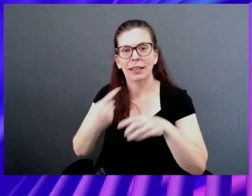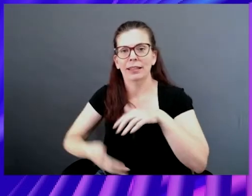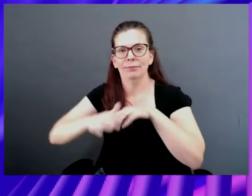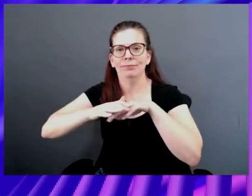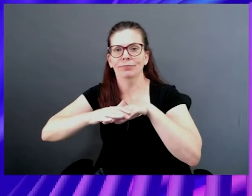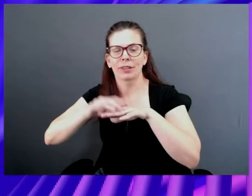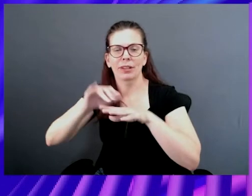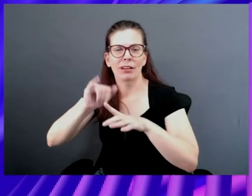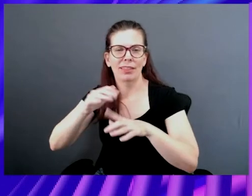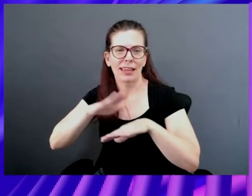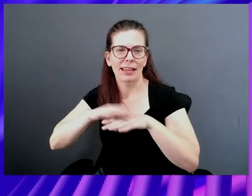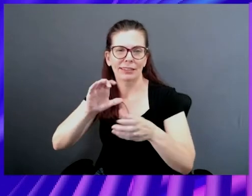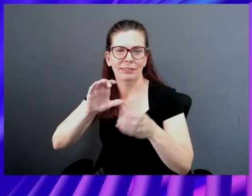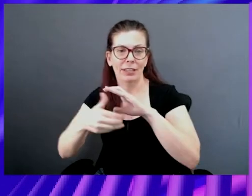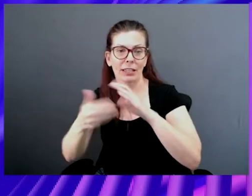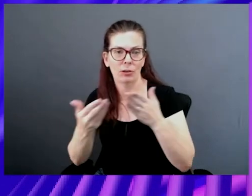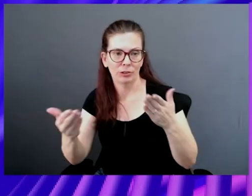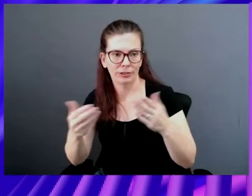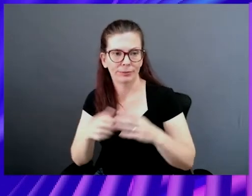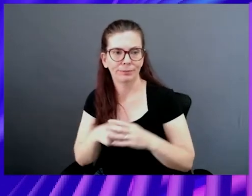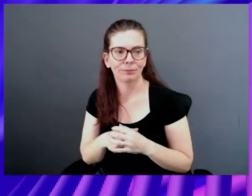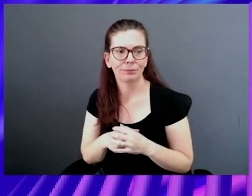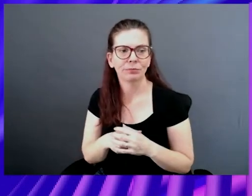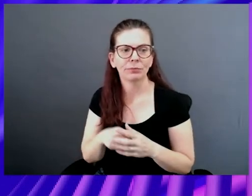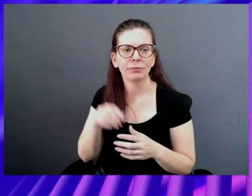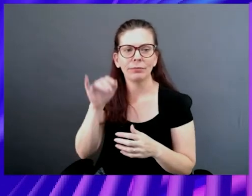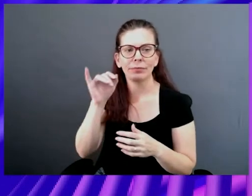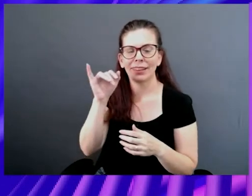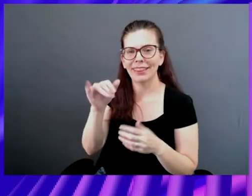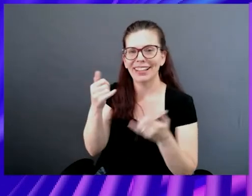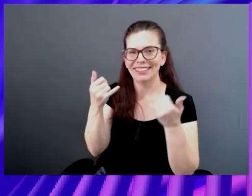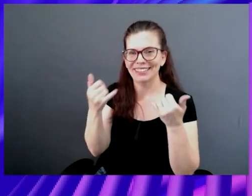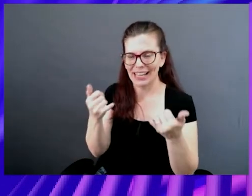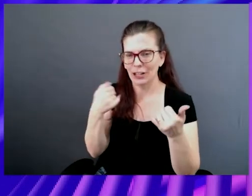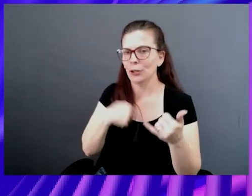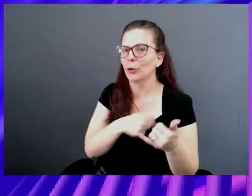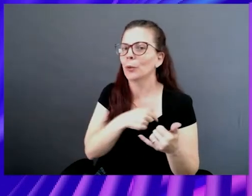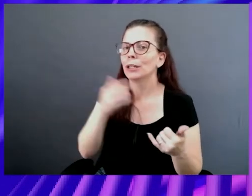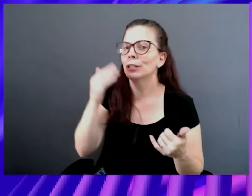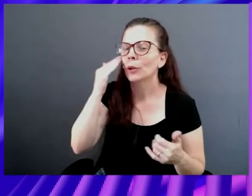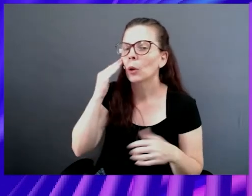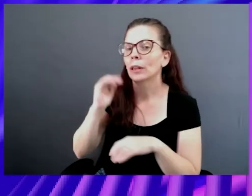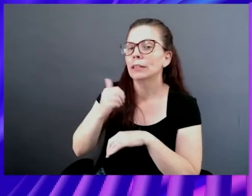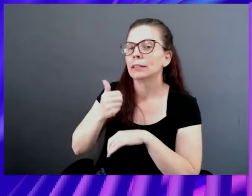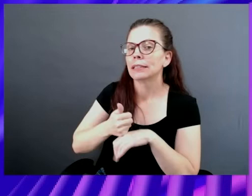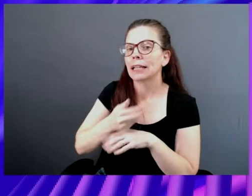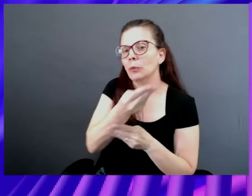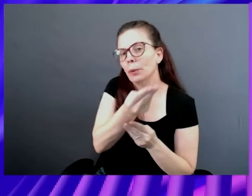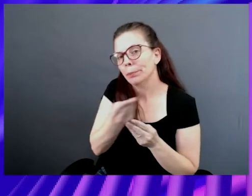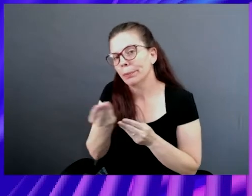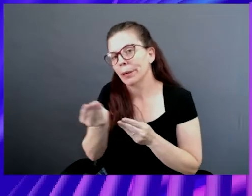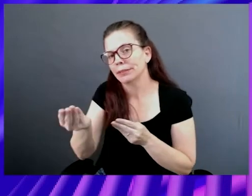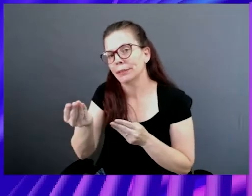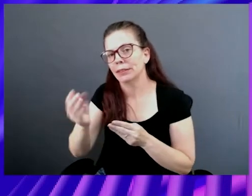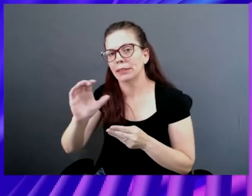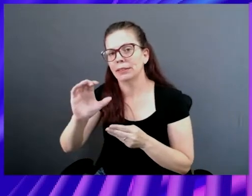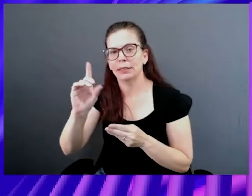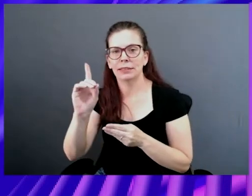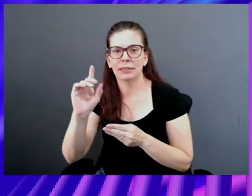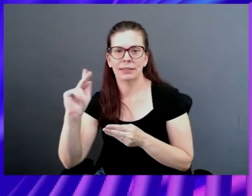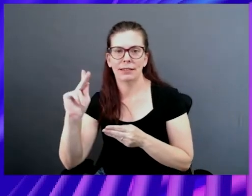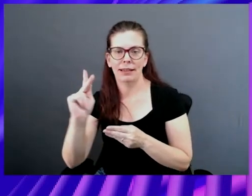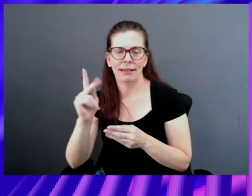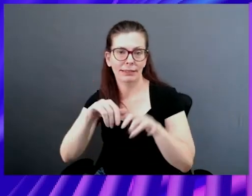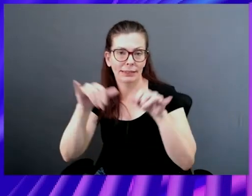So based off that, so that's now we know that the setting will be passed into our CDK system. So now all we got to